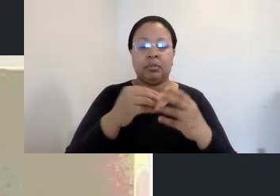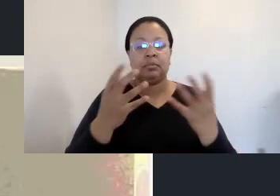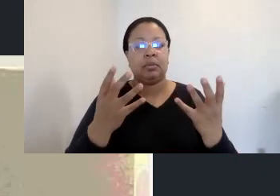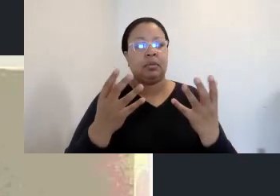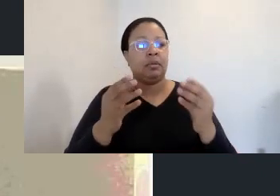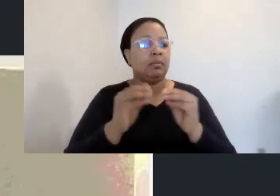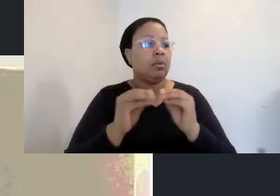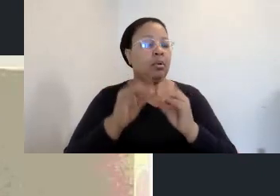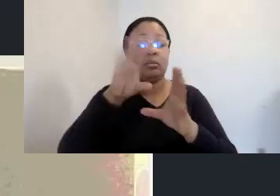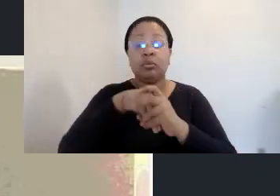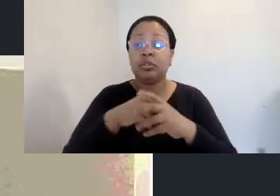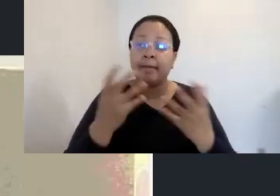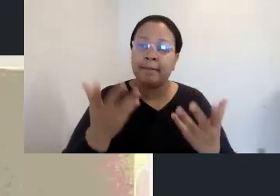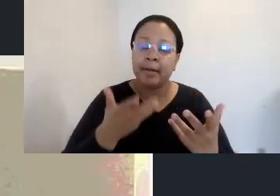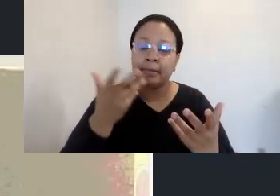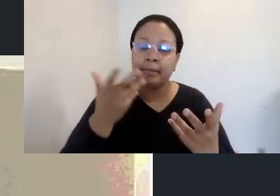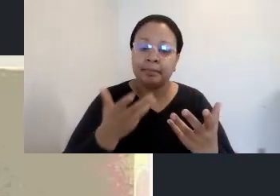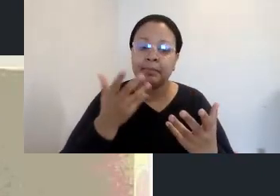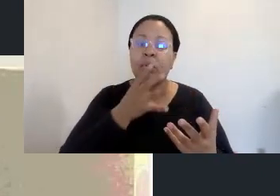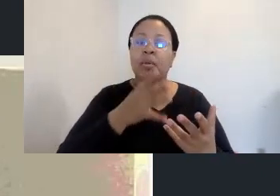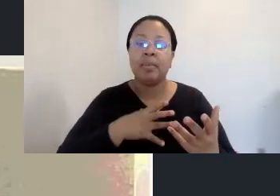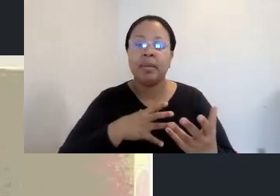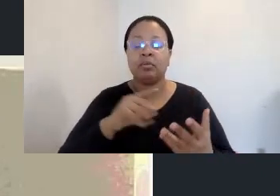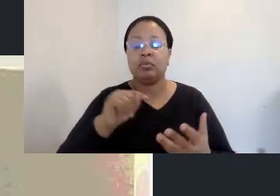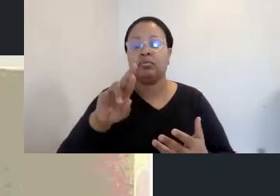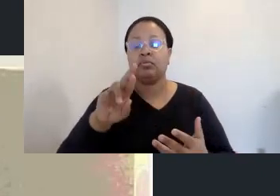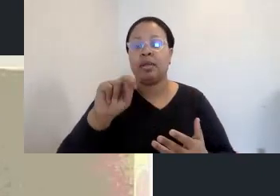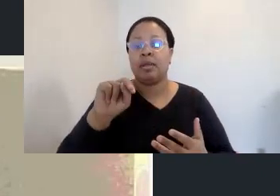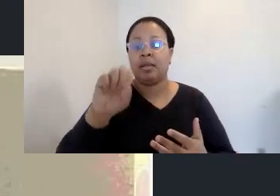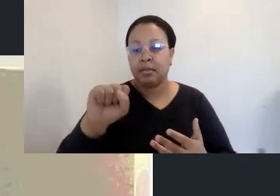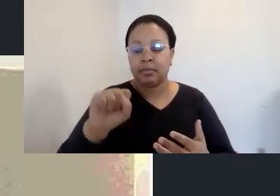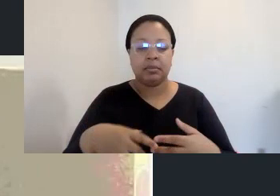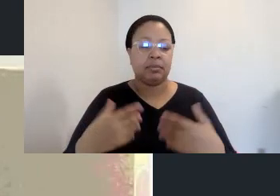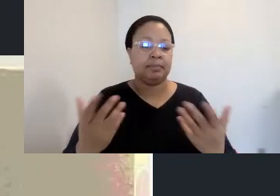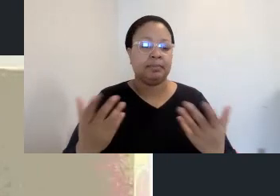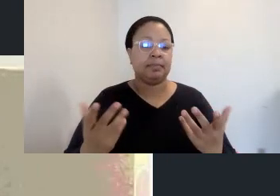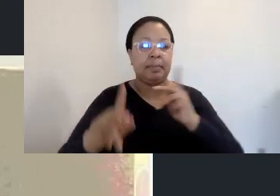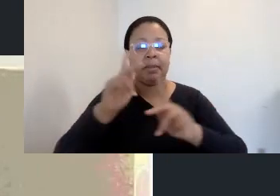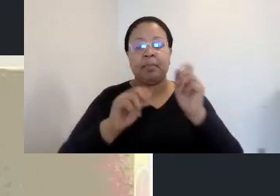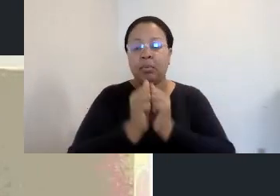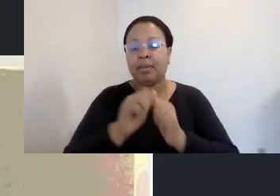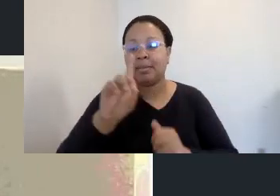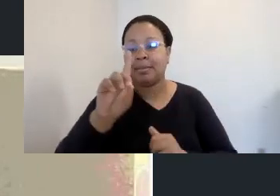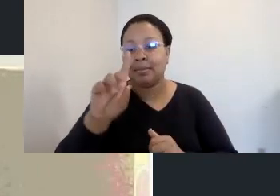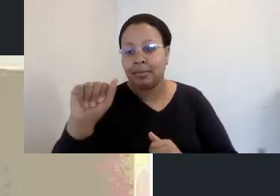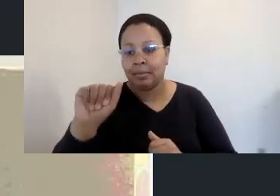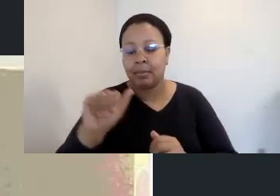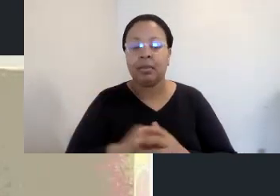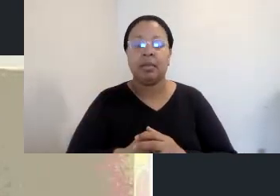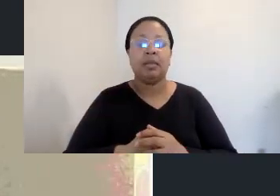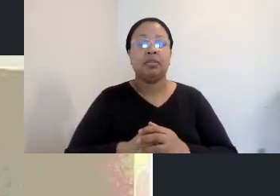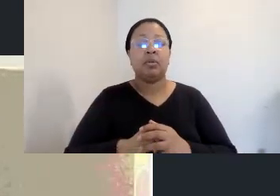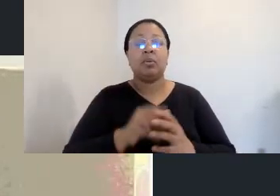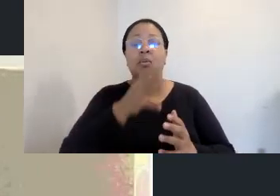of women who are trans, more inclusion of people with disabilities. And the Women's